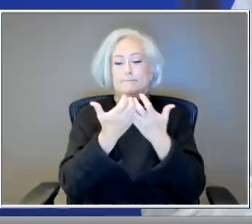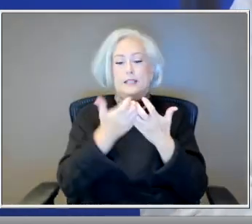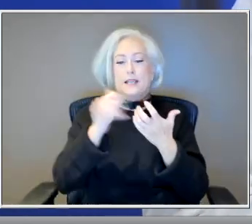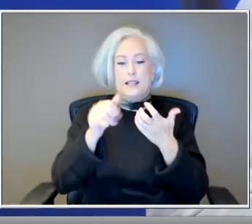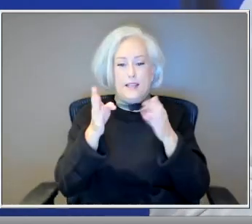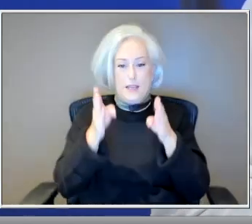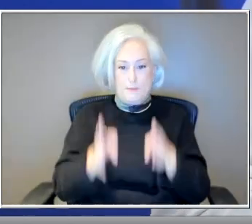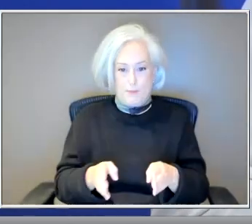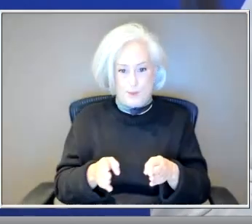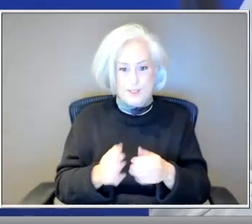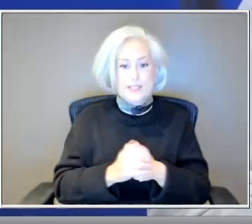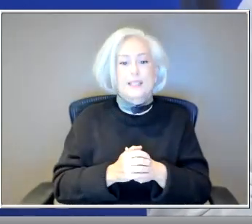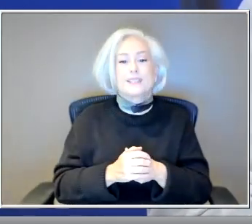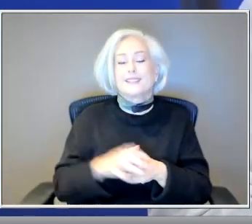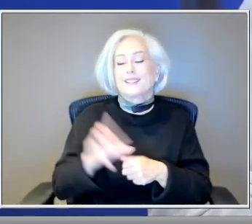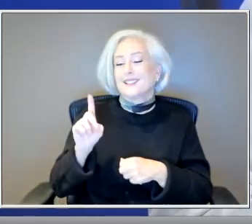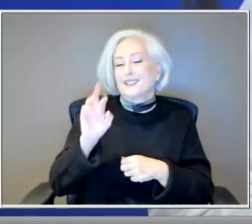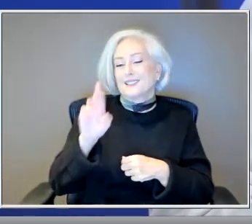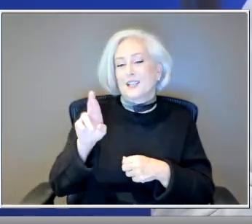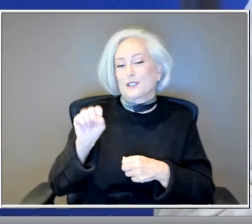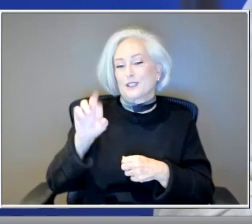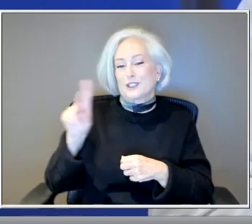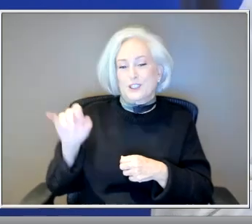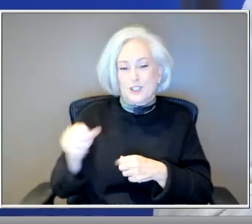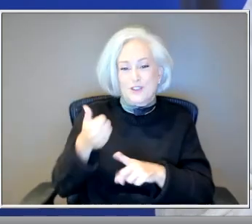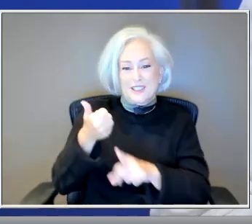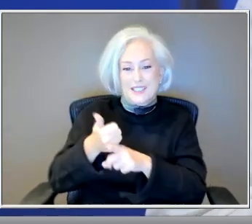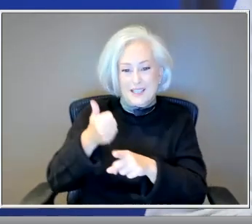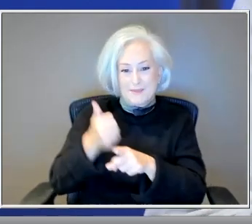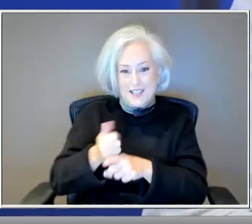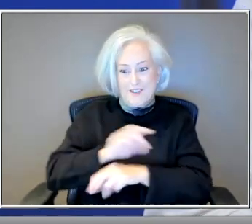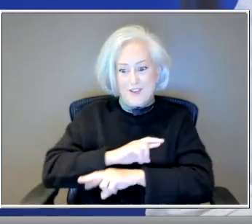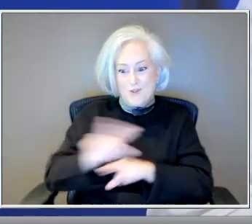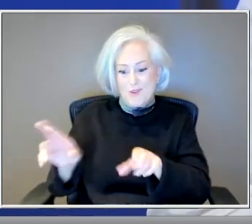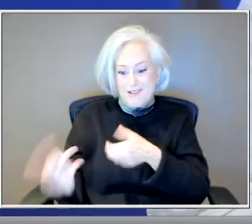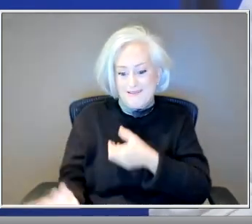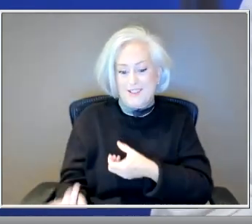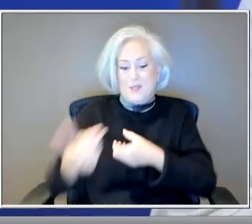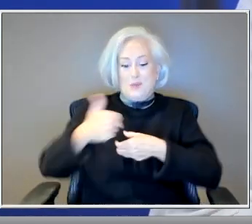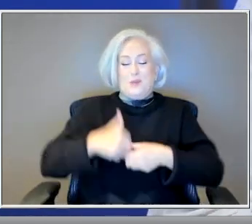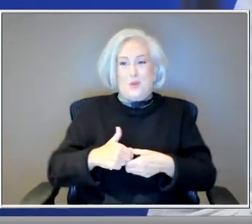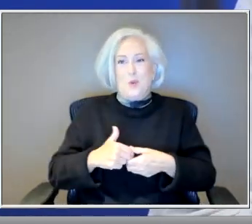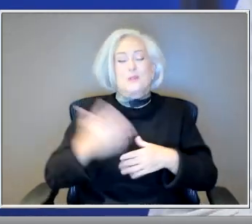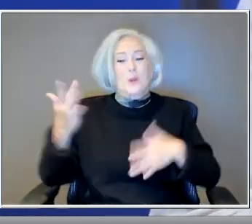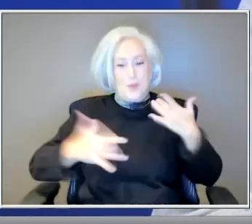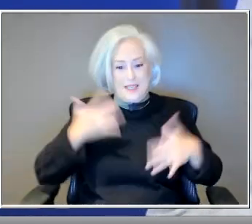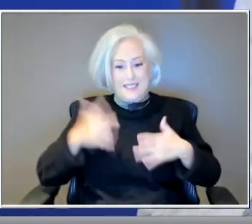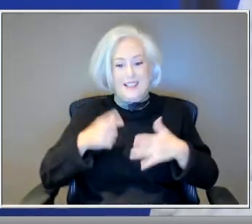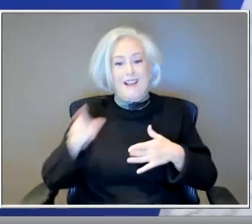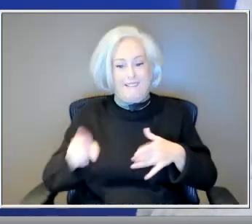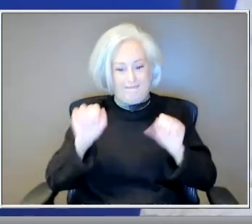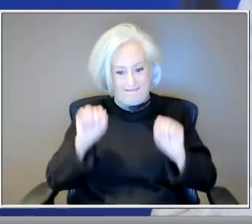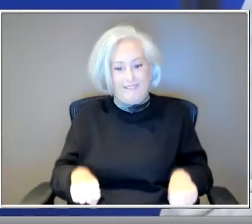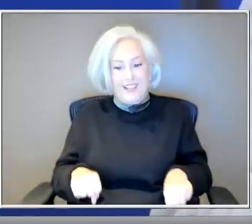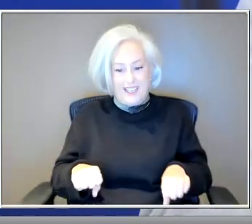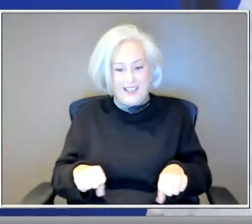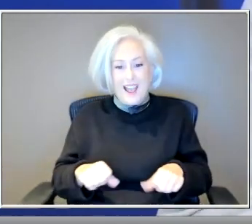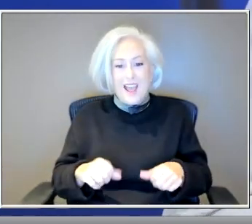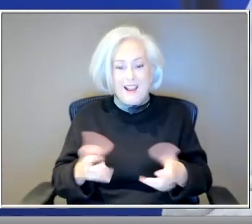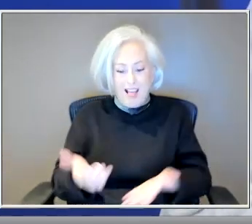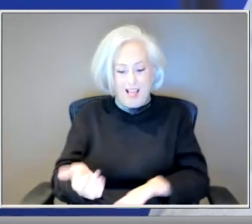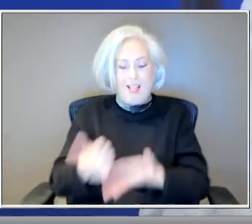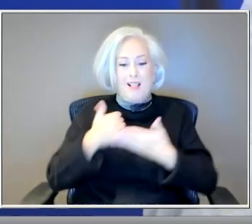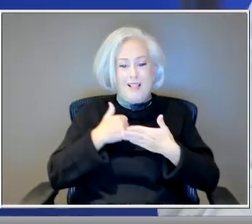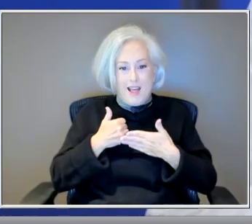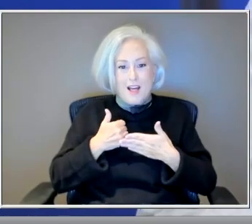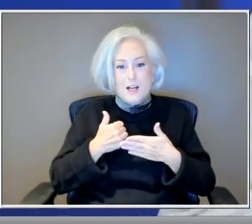protocol? Dr. Surface was about to come on board, so we were super excited about having him on, and so we were able to actually, weigh and bounce off